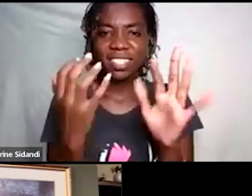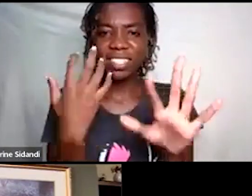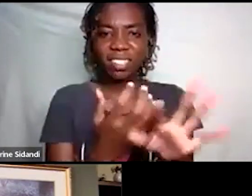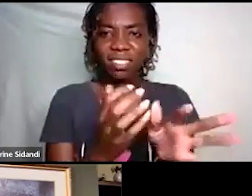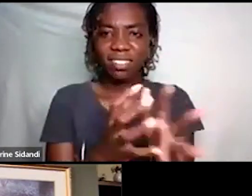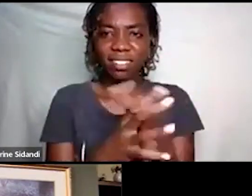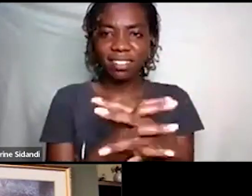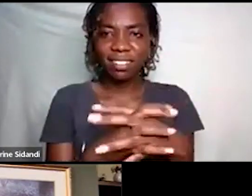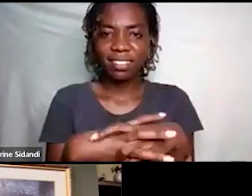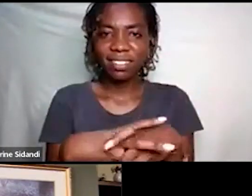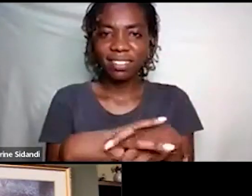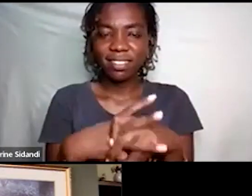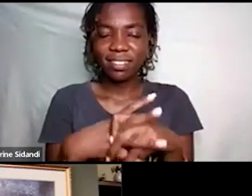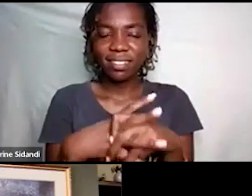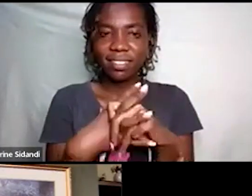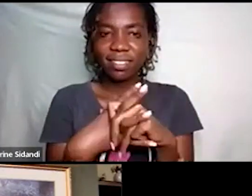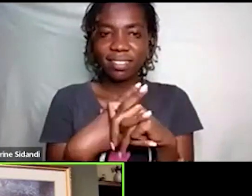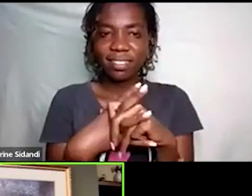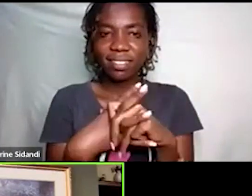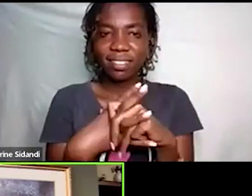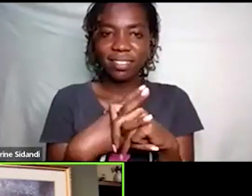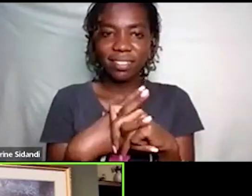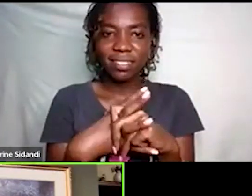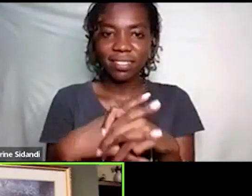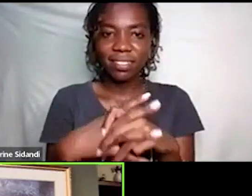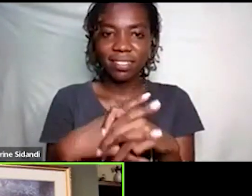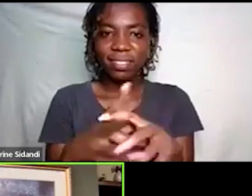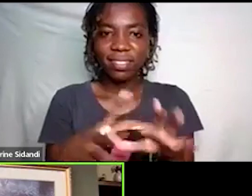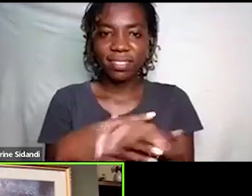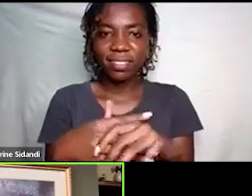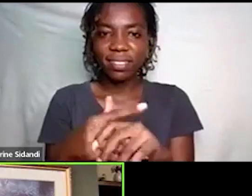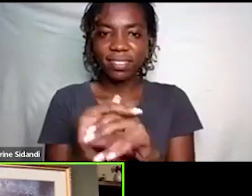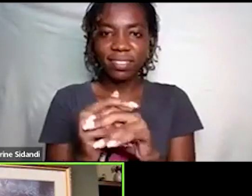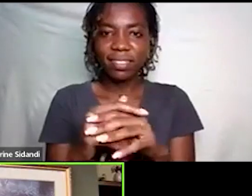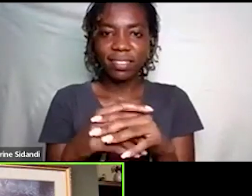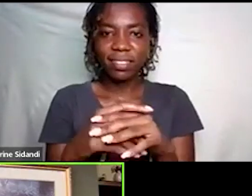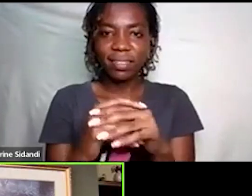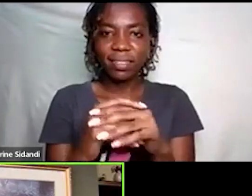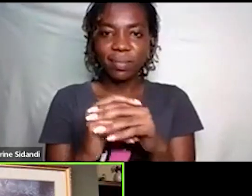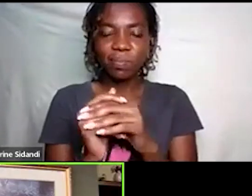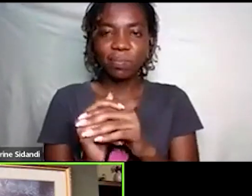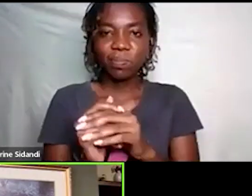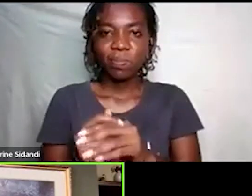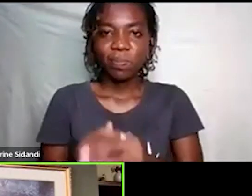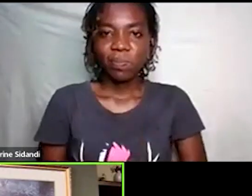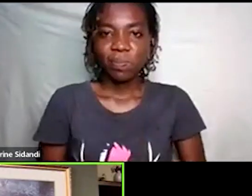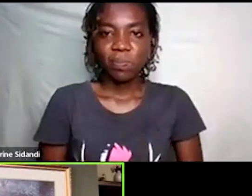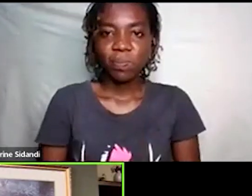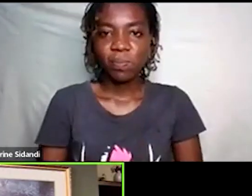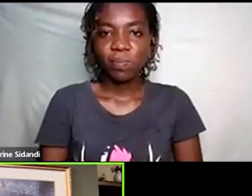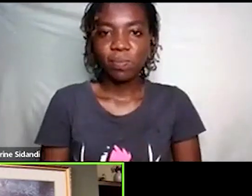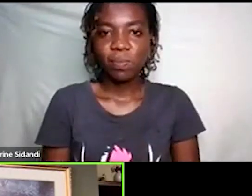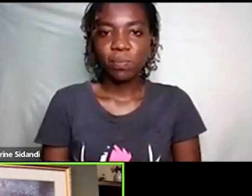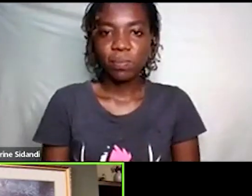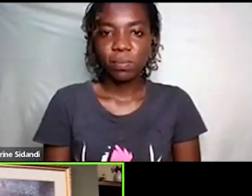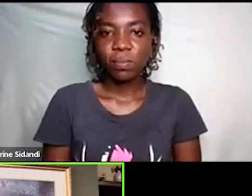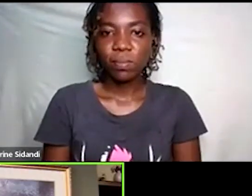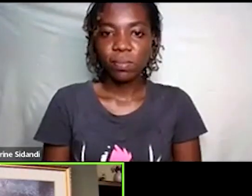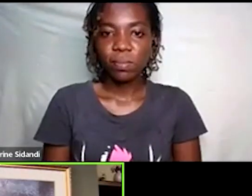me see. I can do it here. Yes, I can. Nice. I've copied it.